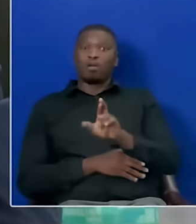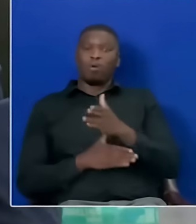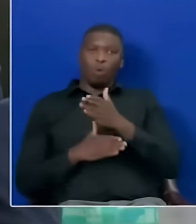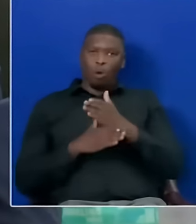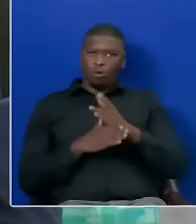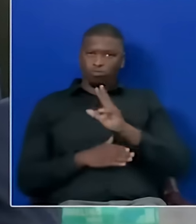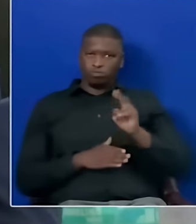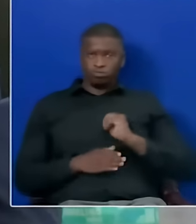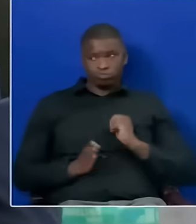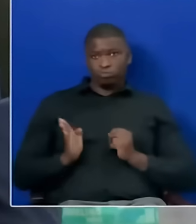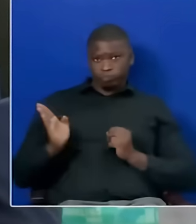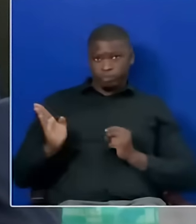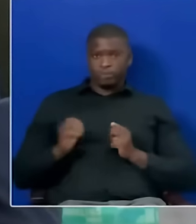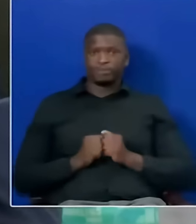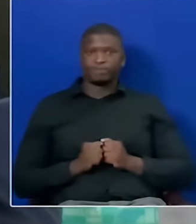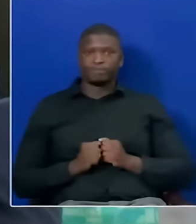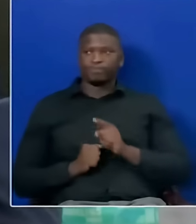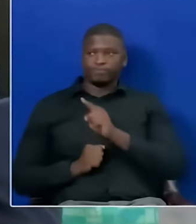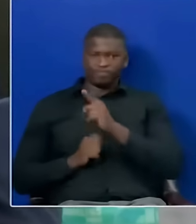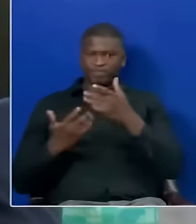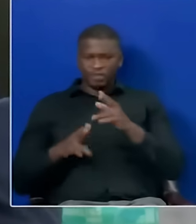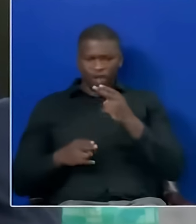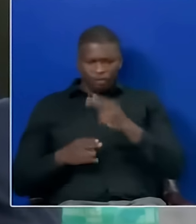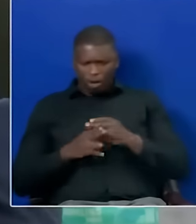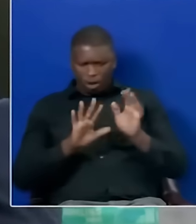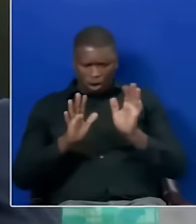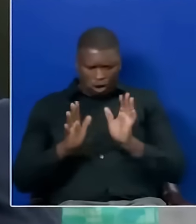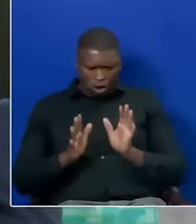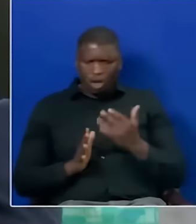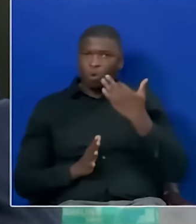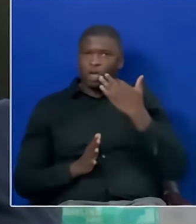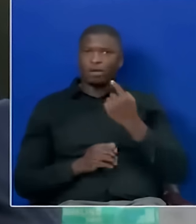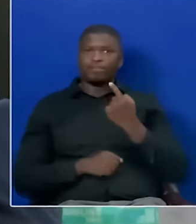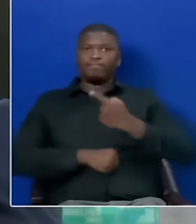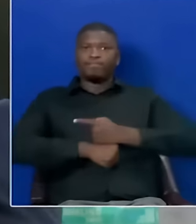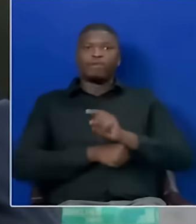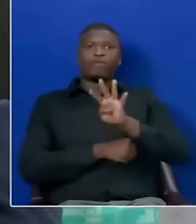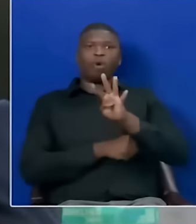He finalizes the case on the system on the 4th of October 2024.